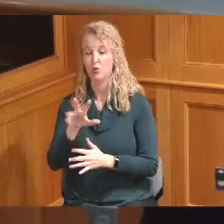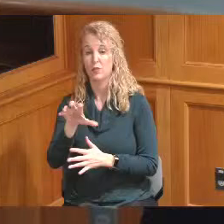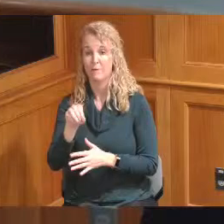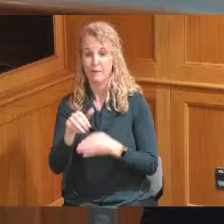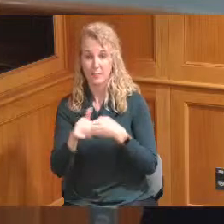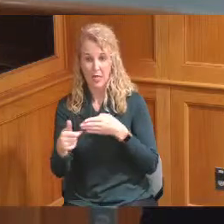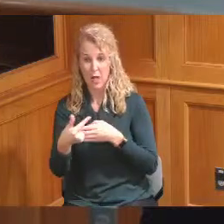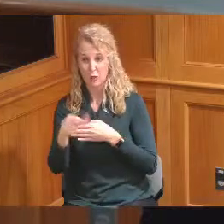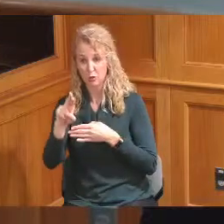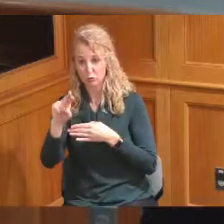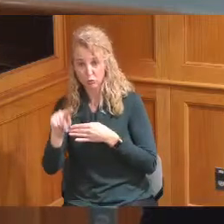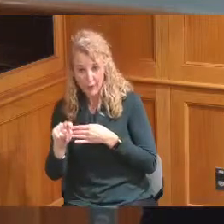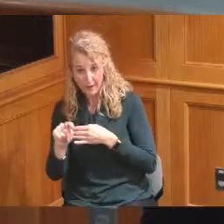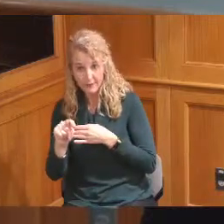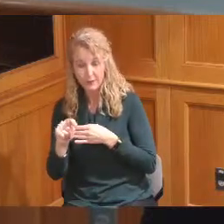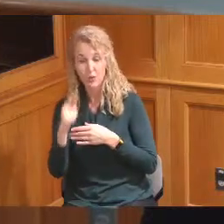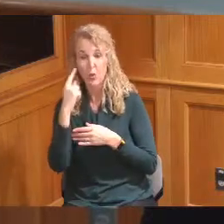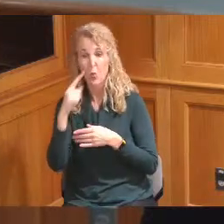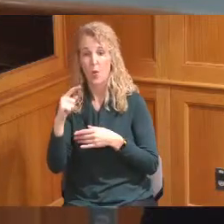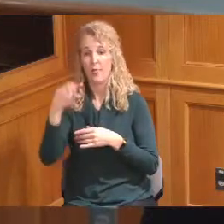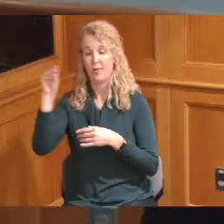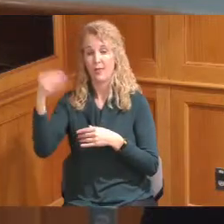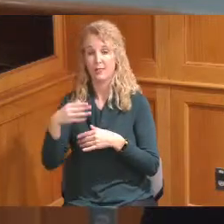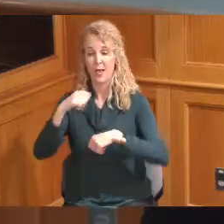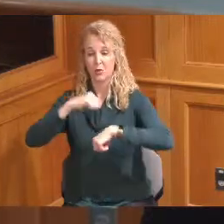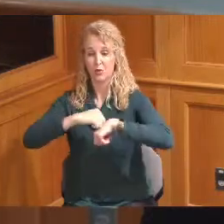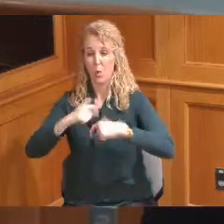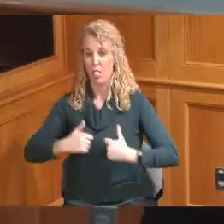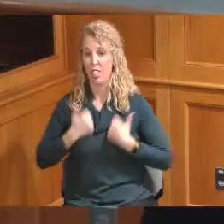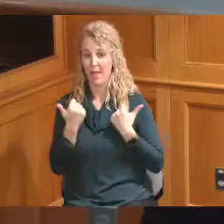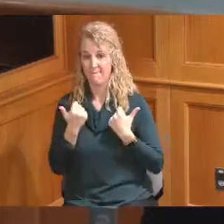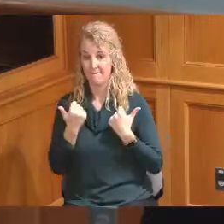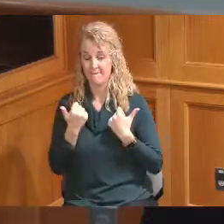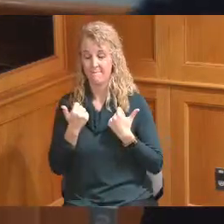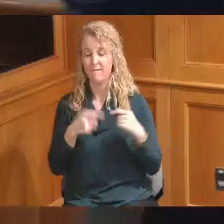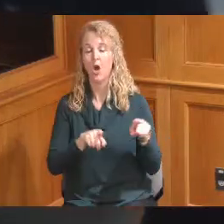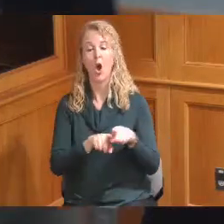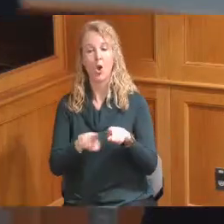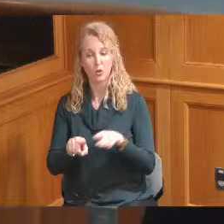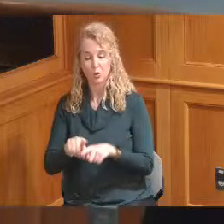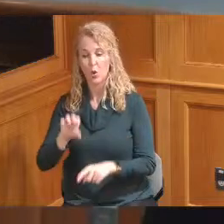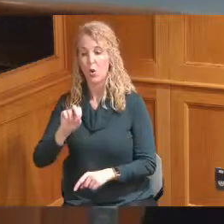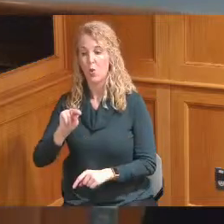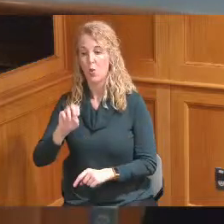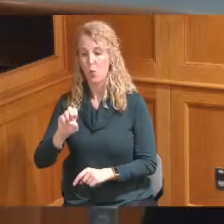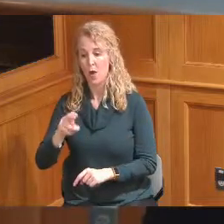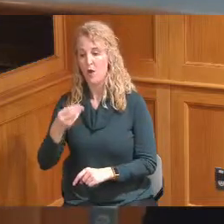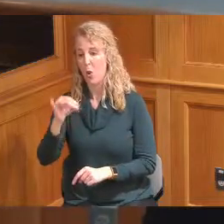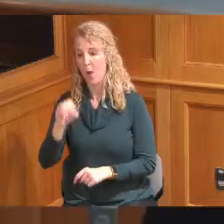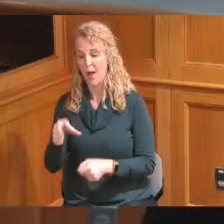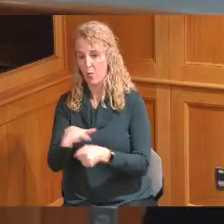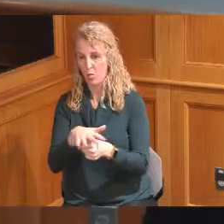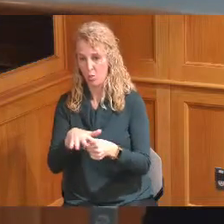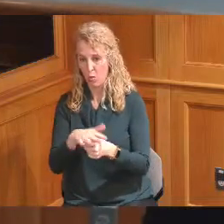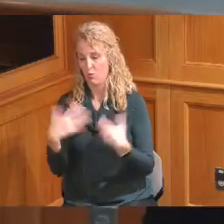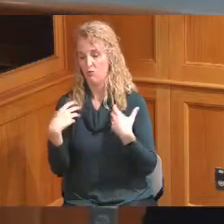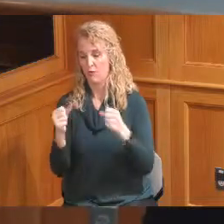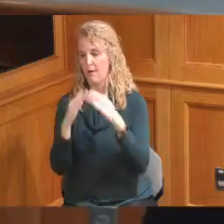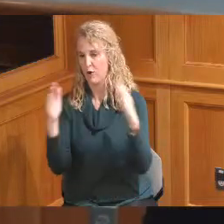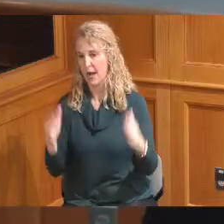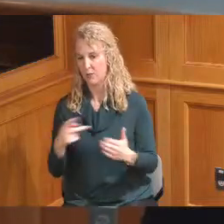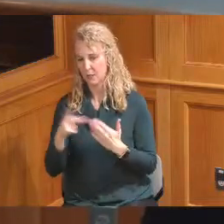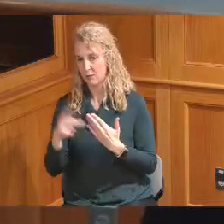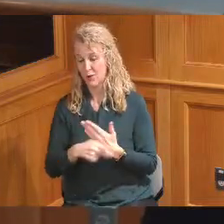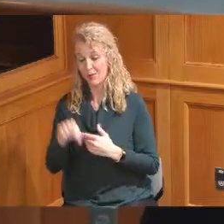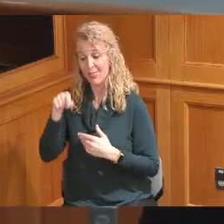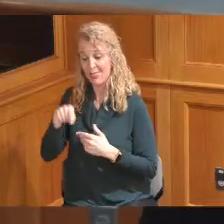$47,250 grant agreement with Sunstone Life. This is also a part of the One Ohio Local Recovery Housing Programming.